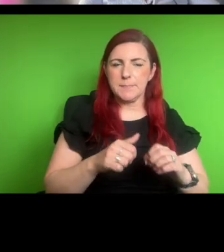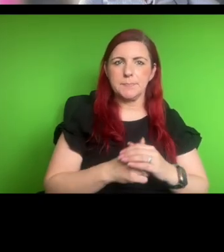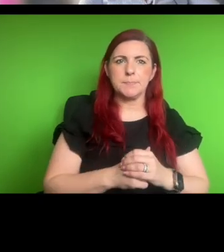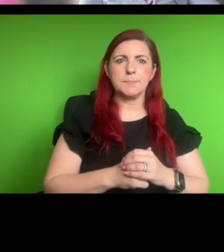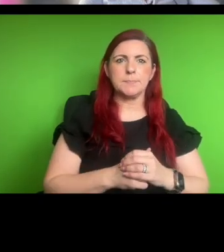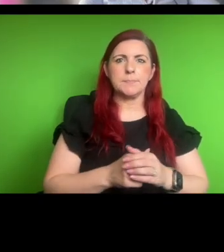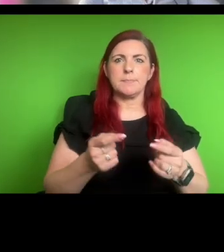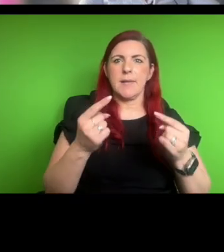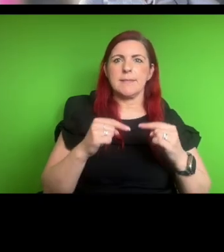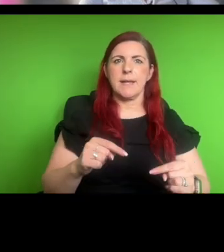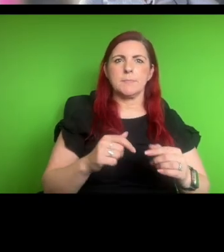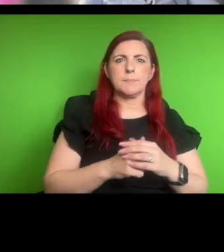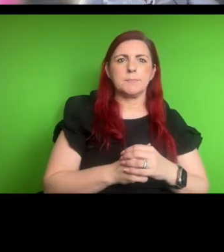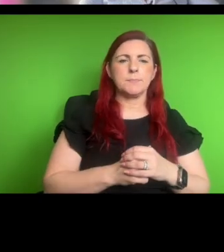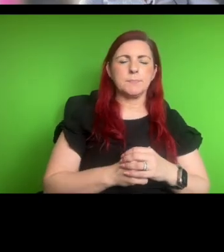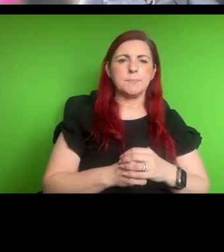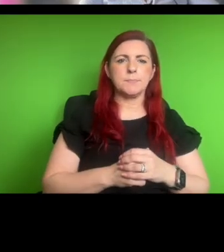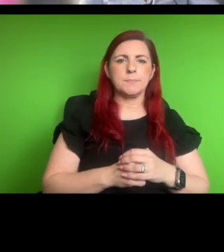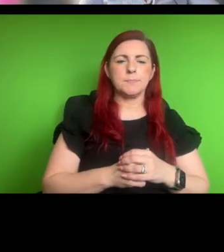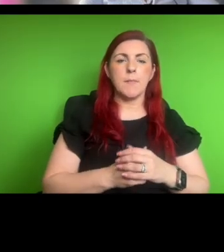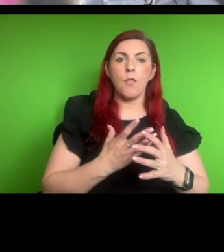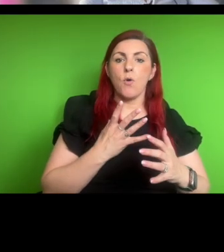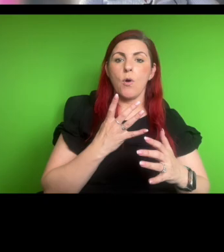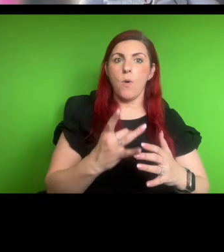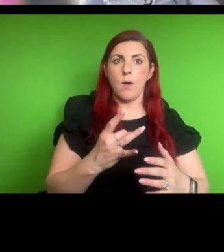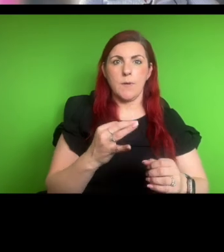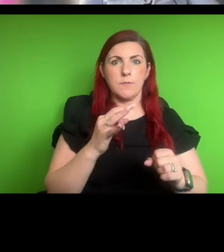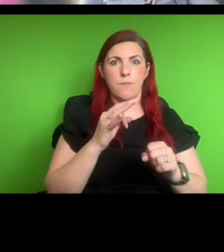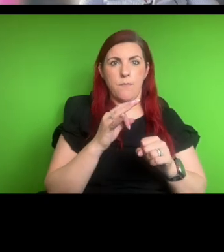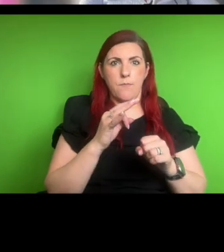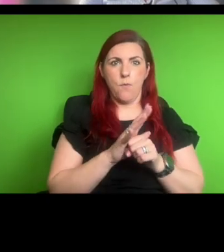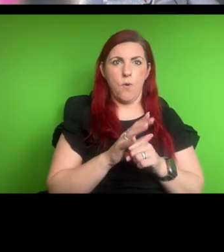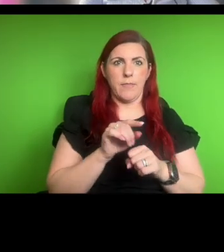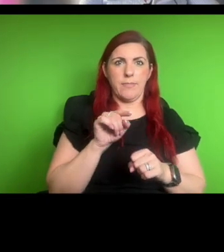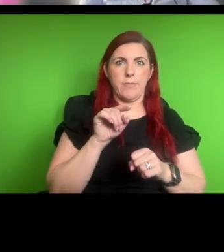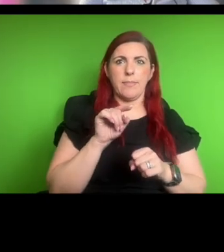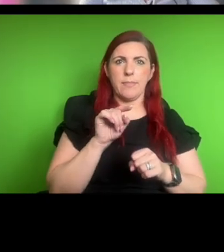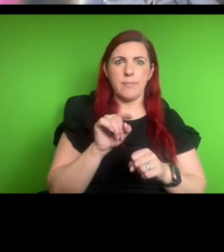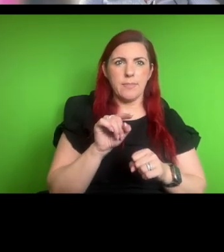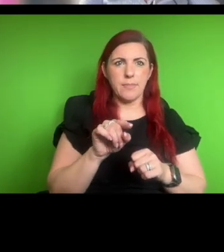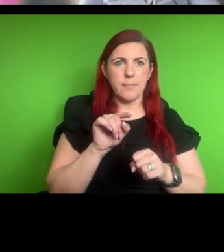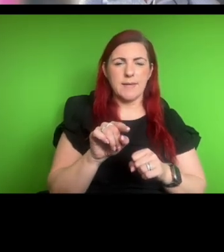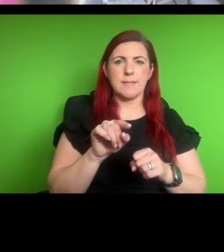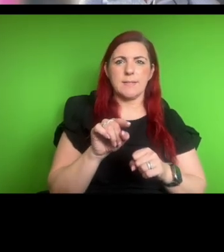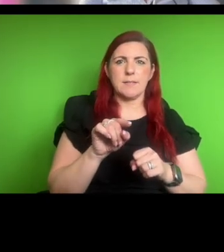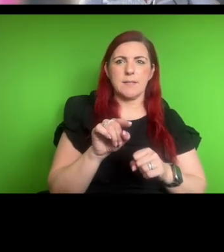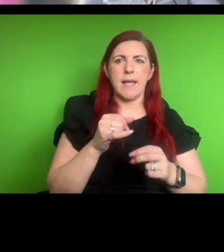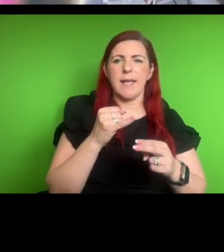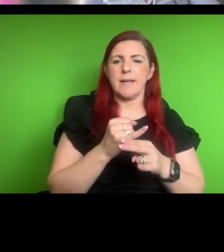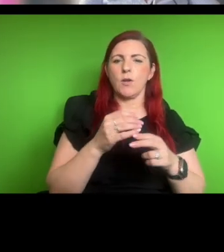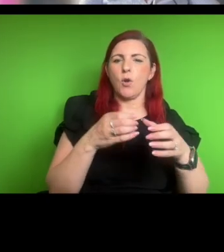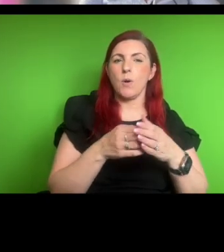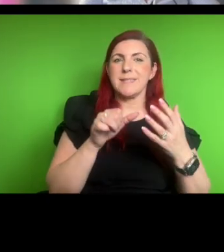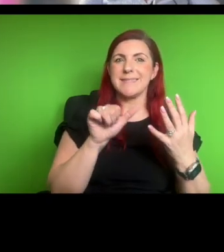And the requirements for the presentation of information about products and services are set out in clause 6. And this sets